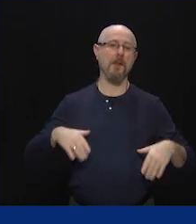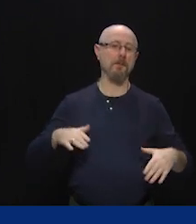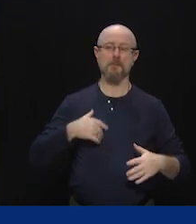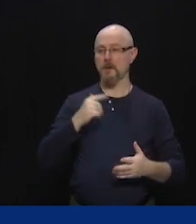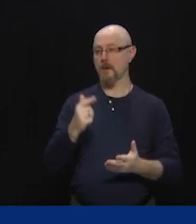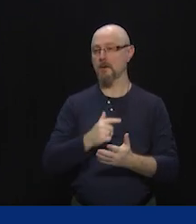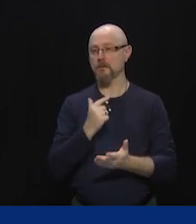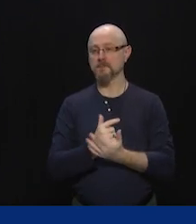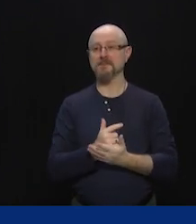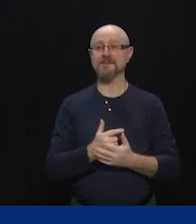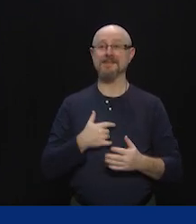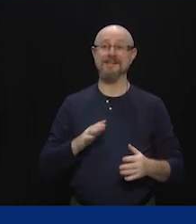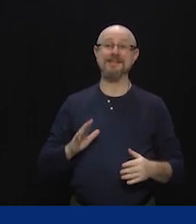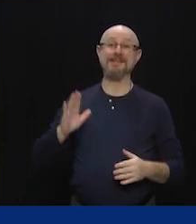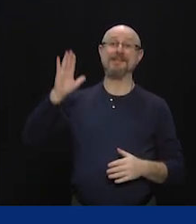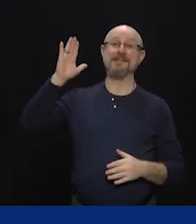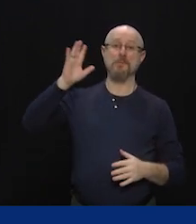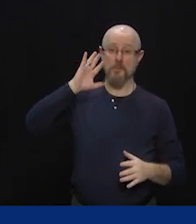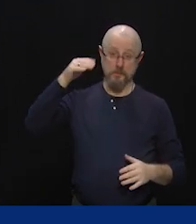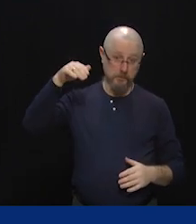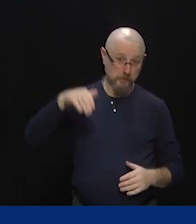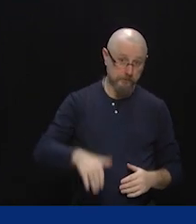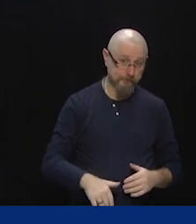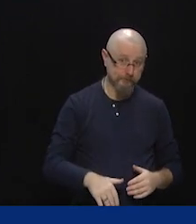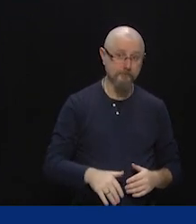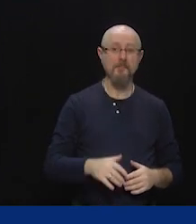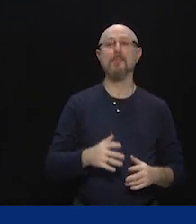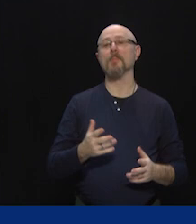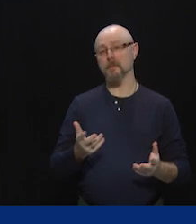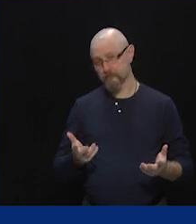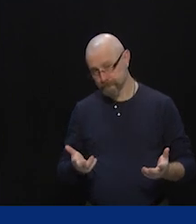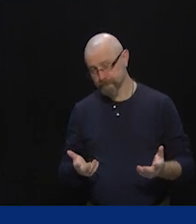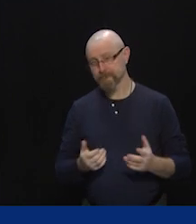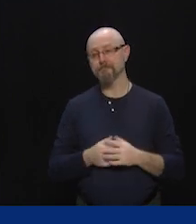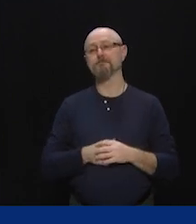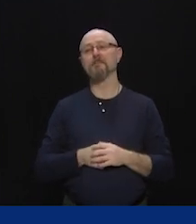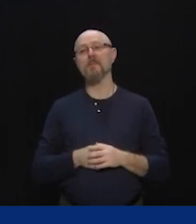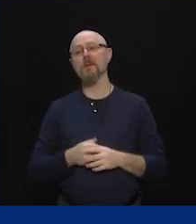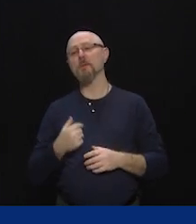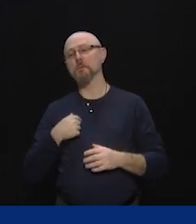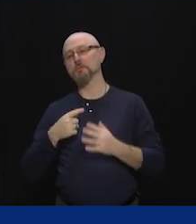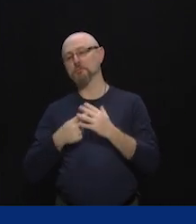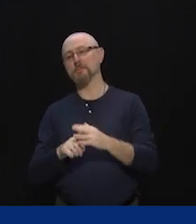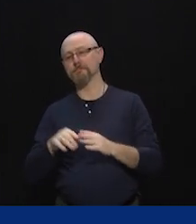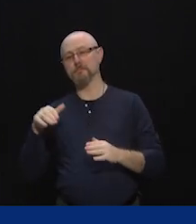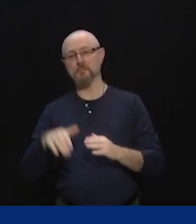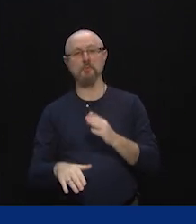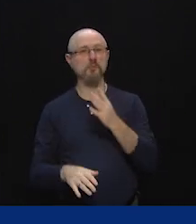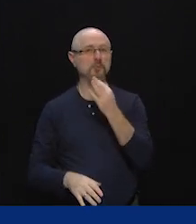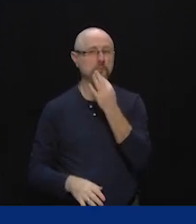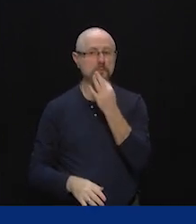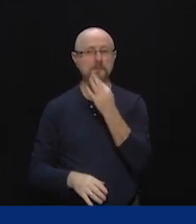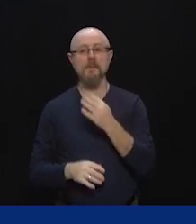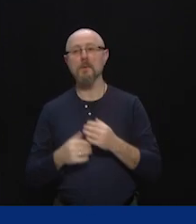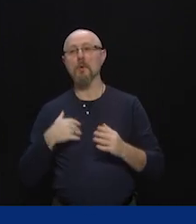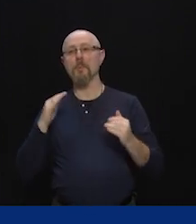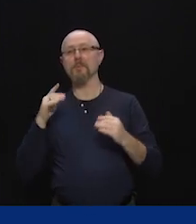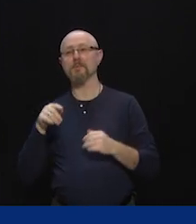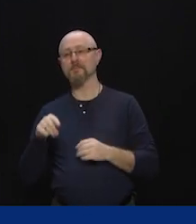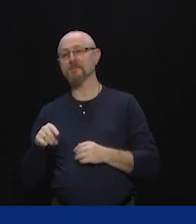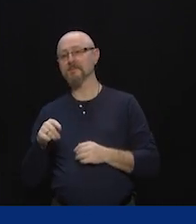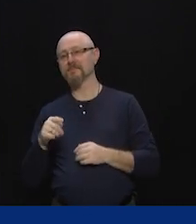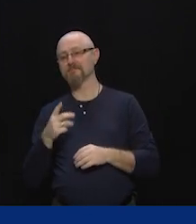this variant will be the spike up, which we hope starts dropping down soon. And then by the 15th, we'll start seeing